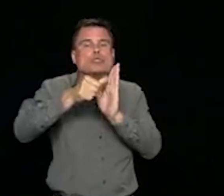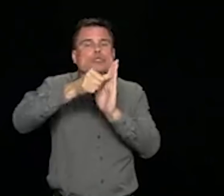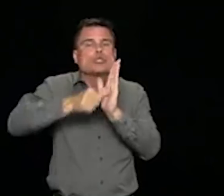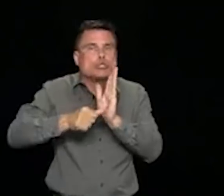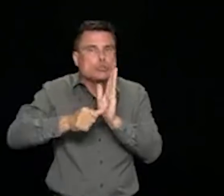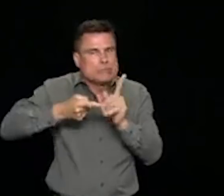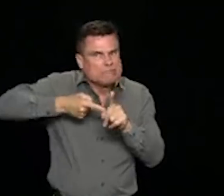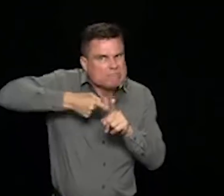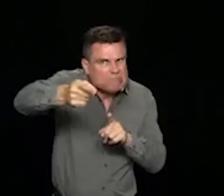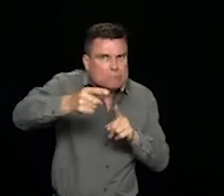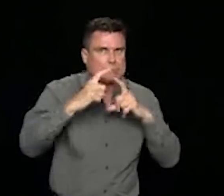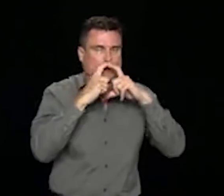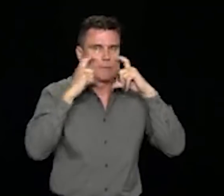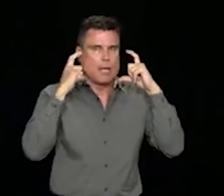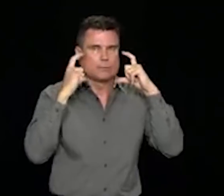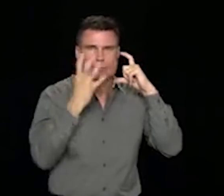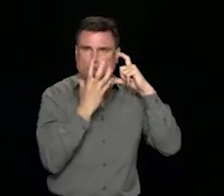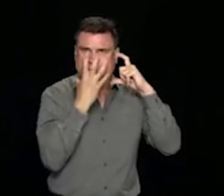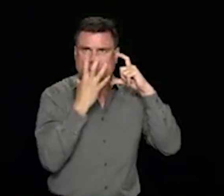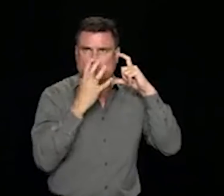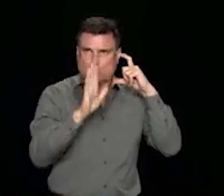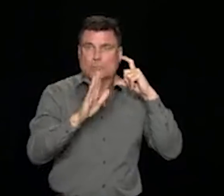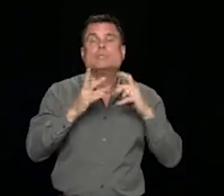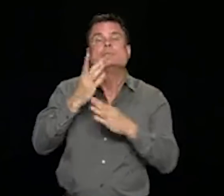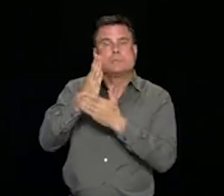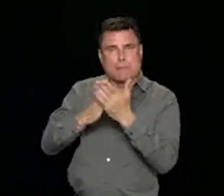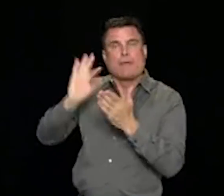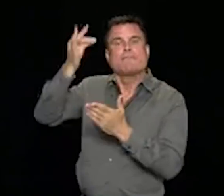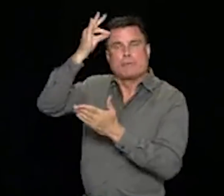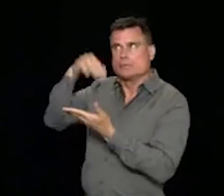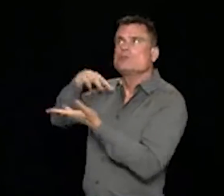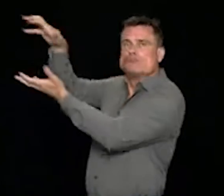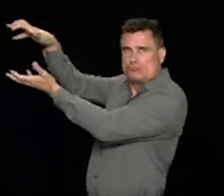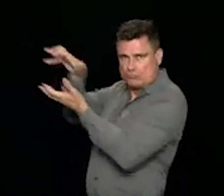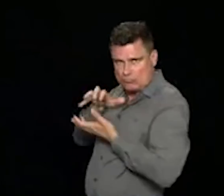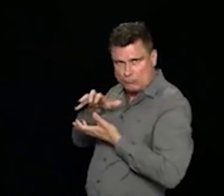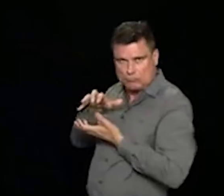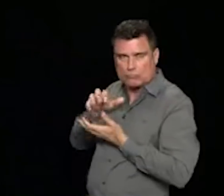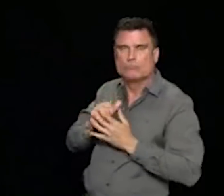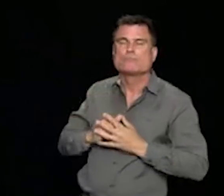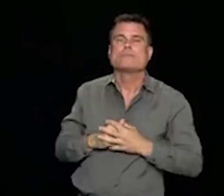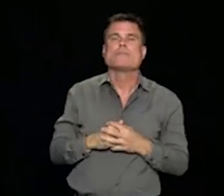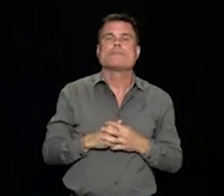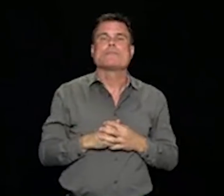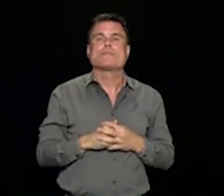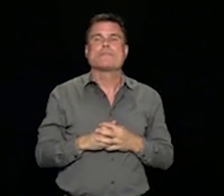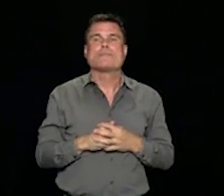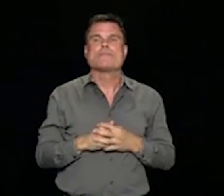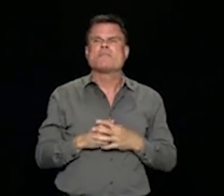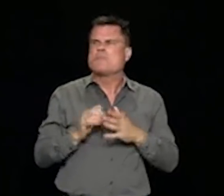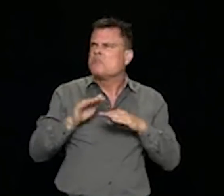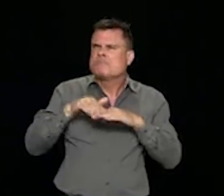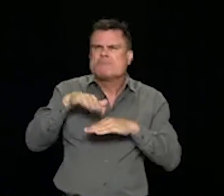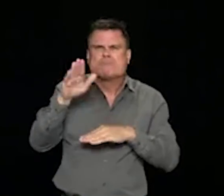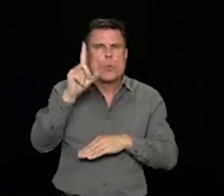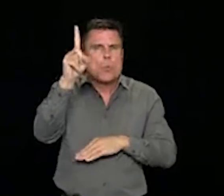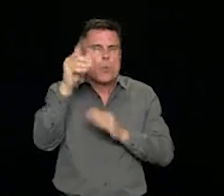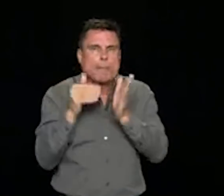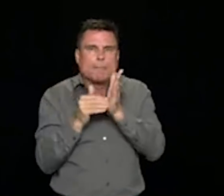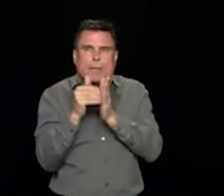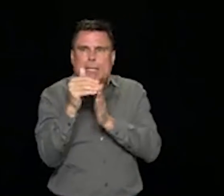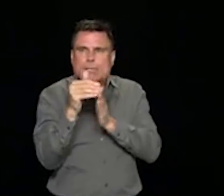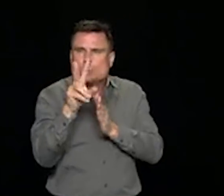masks. 146,800 of these are from the federal government's bulk procurement. That's 3.4%. Over